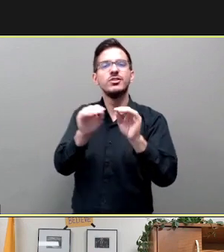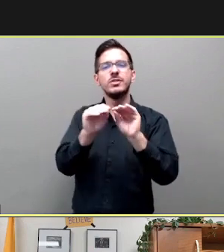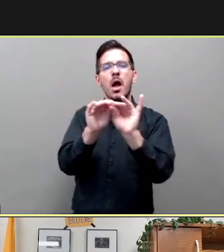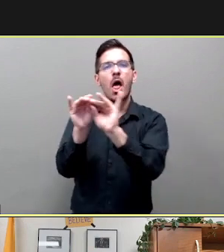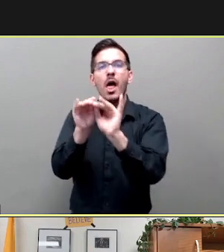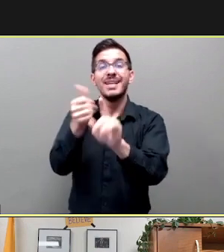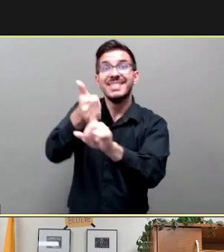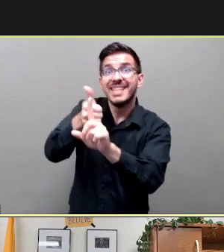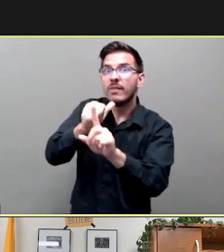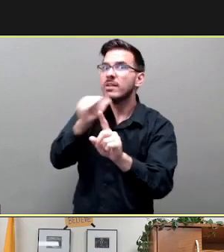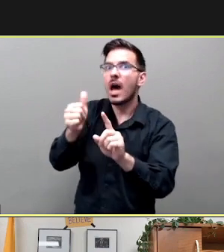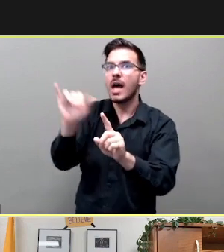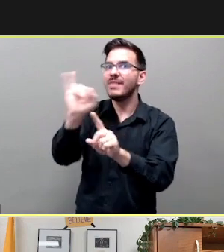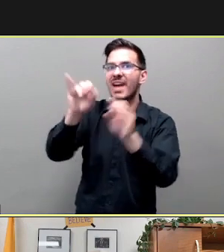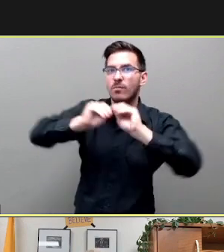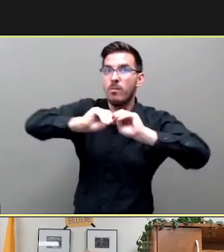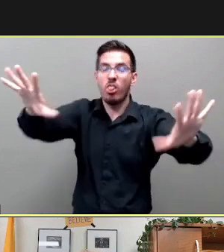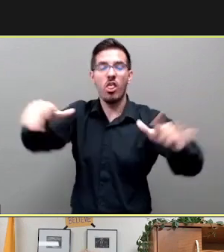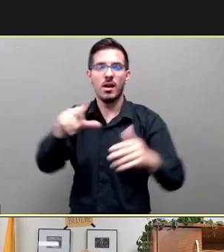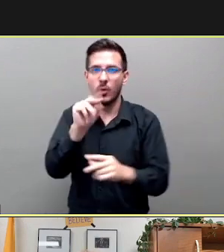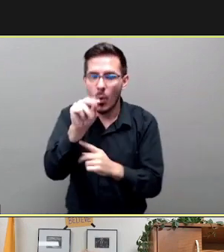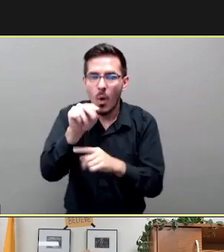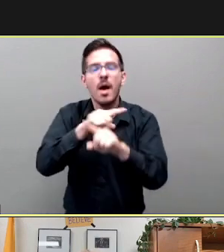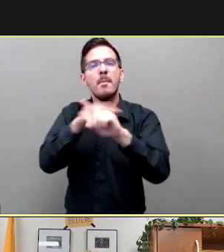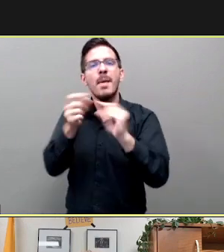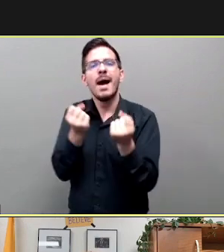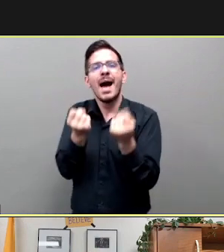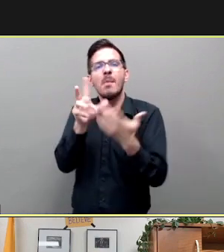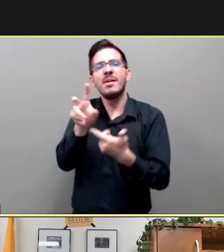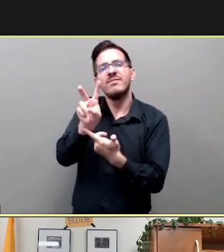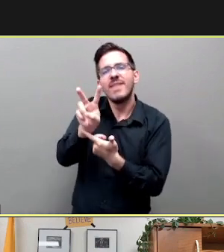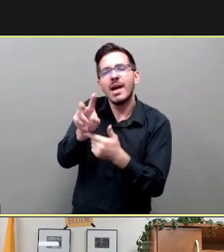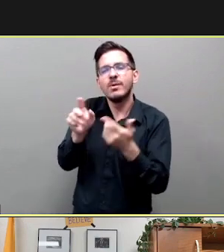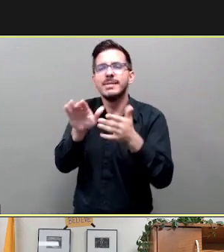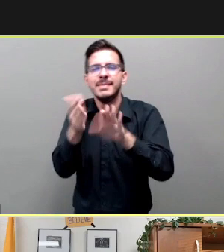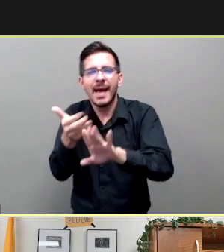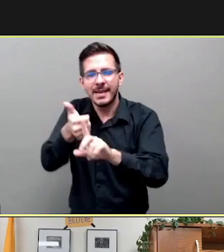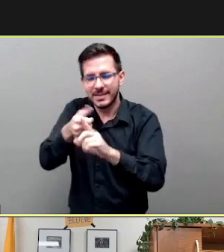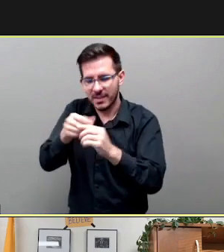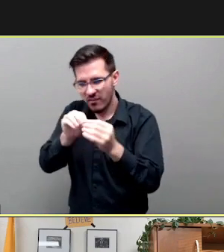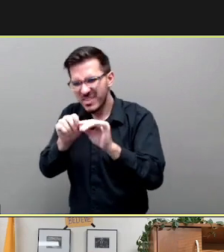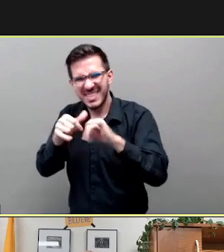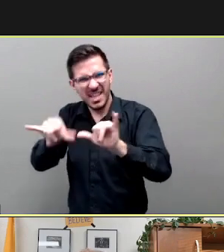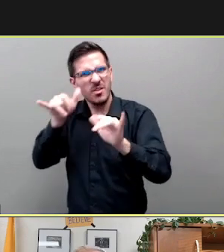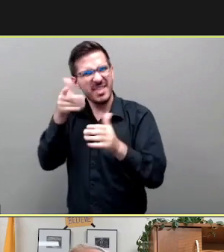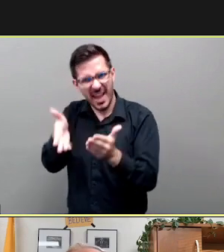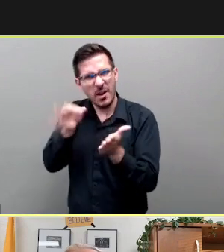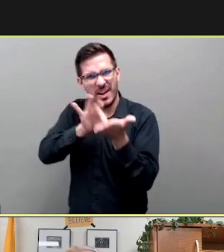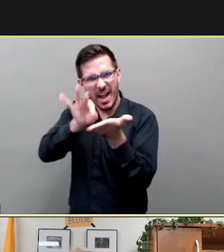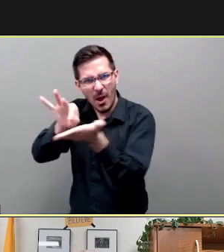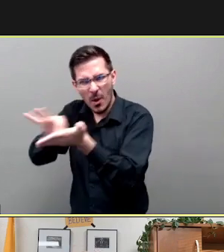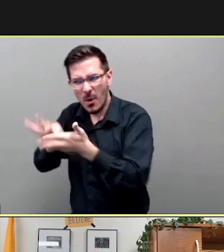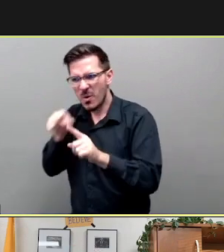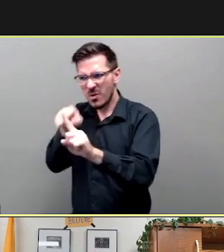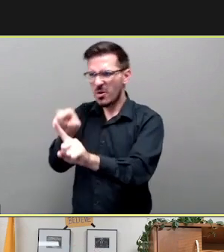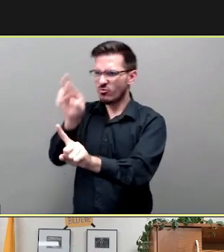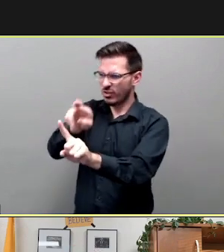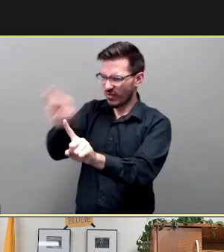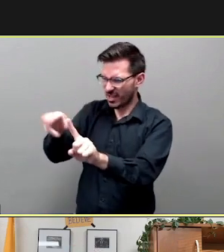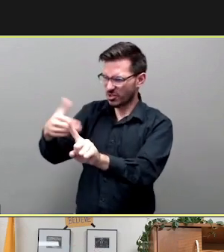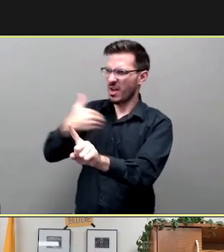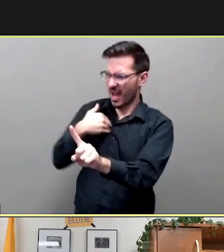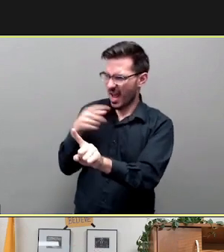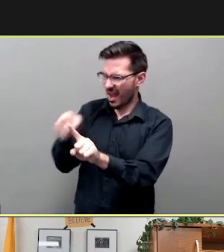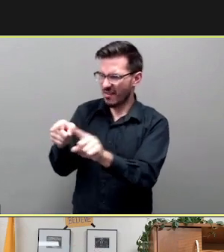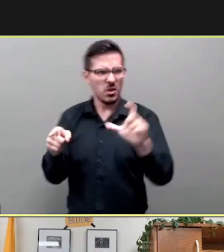particles in Rio Rancho water system is going to be much higher than Clovis, all other things being equal,